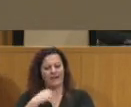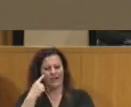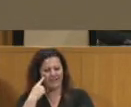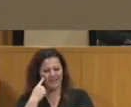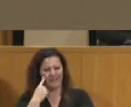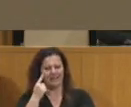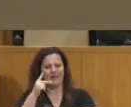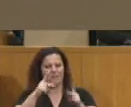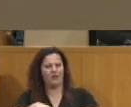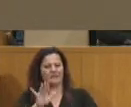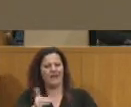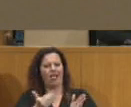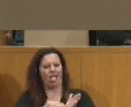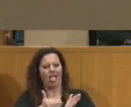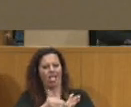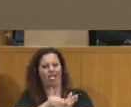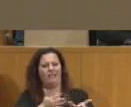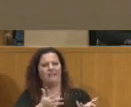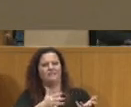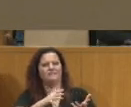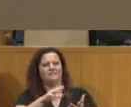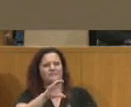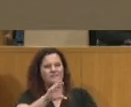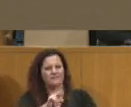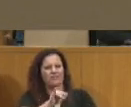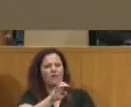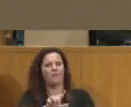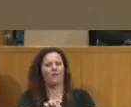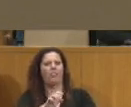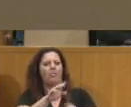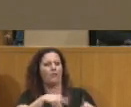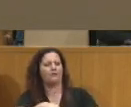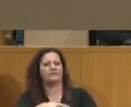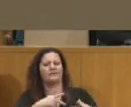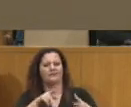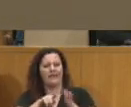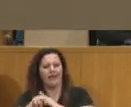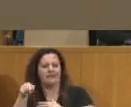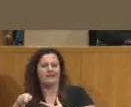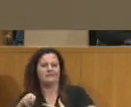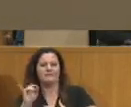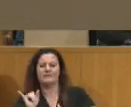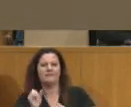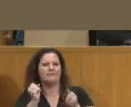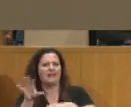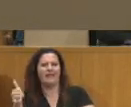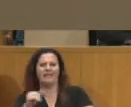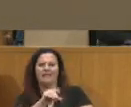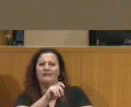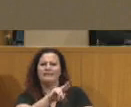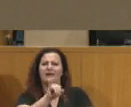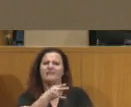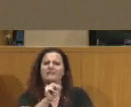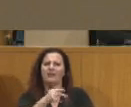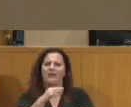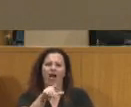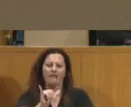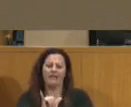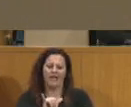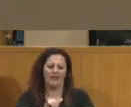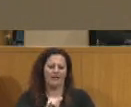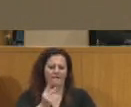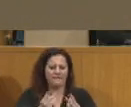to deliver a safe and incredible RNC. We've got we're basically rezoning the entire city, if you didn't know. I mean, it's a pretty